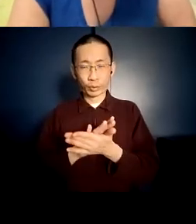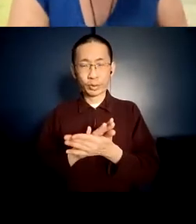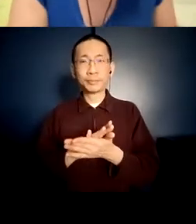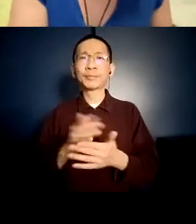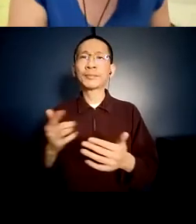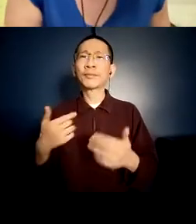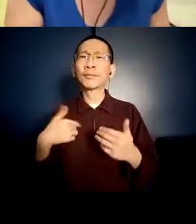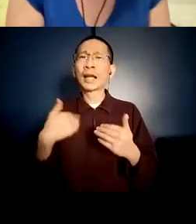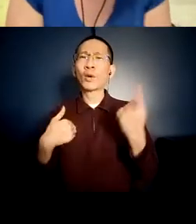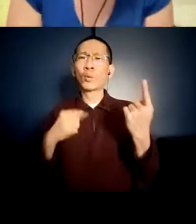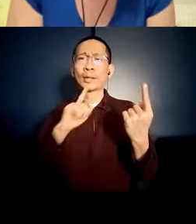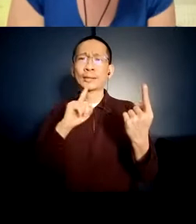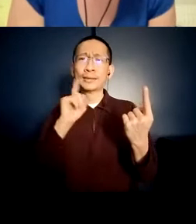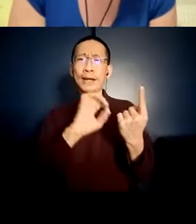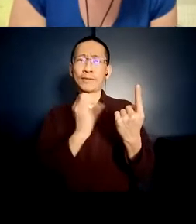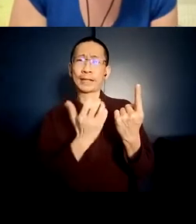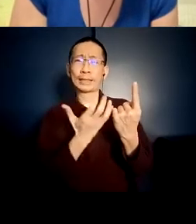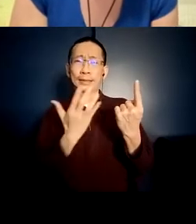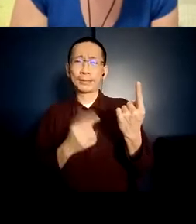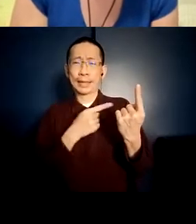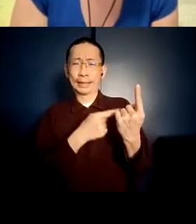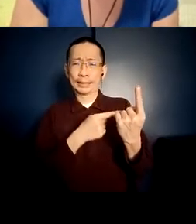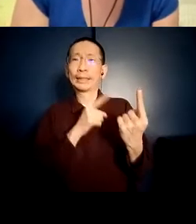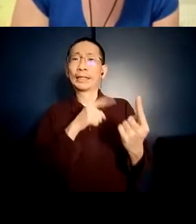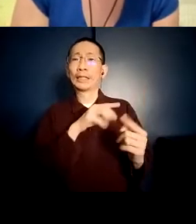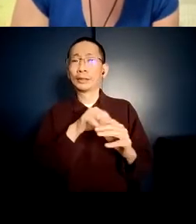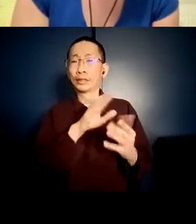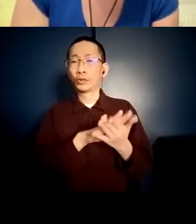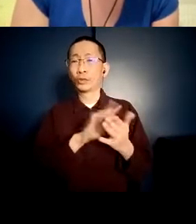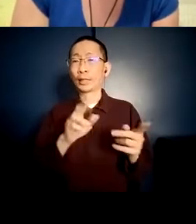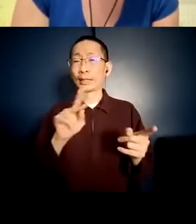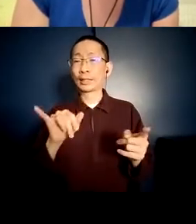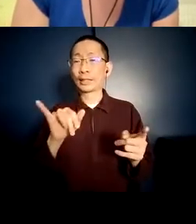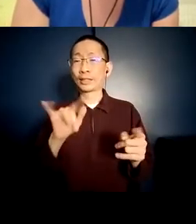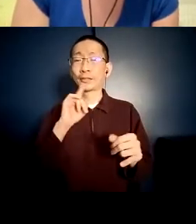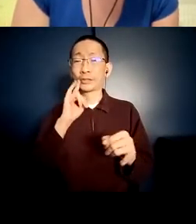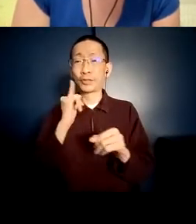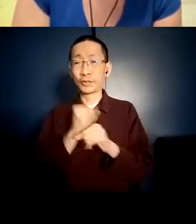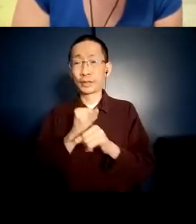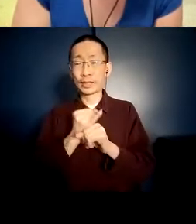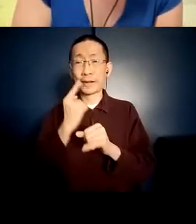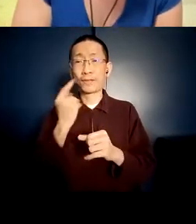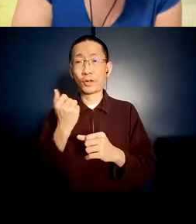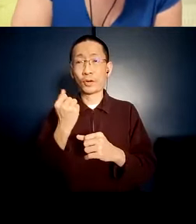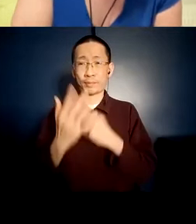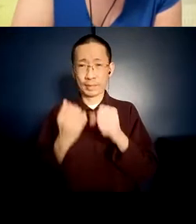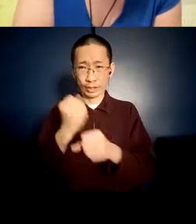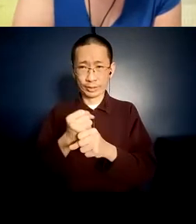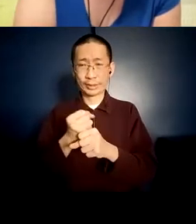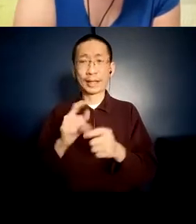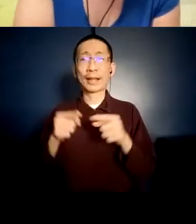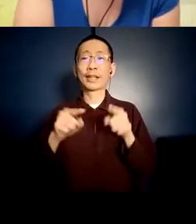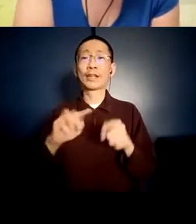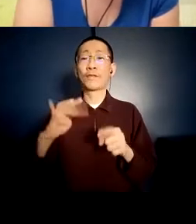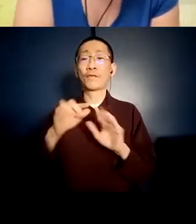deaf classmate. He had been in school at the Kentucky School for the Deaf for a few years. And then in the fourth grade,